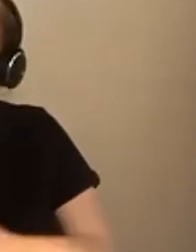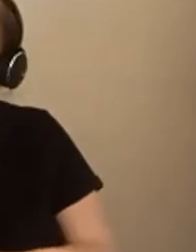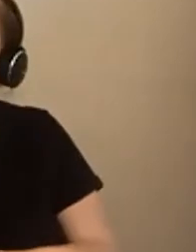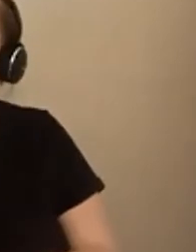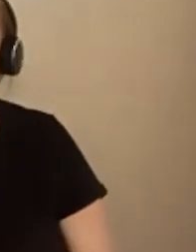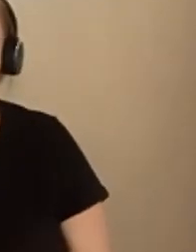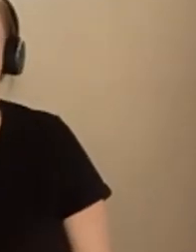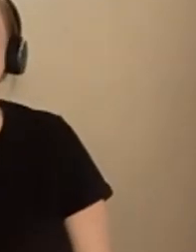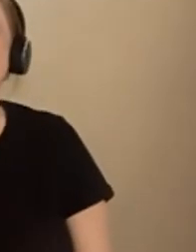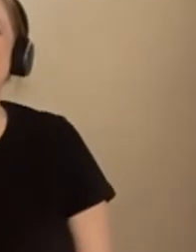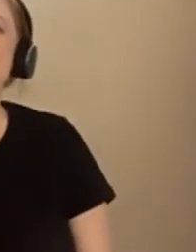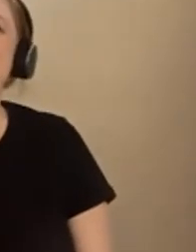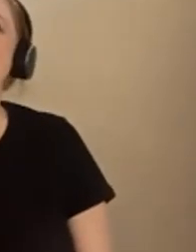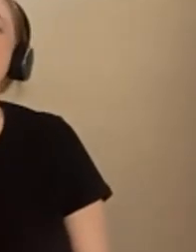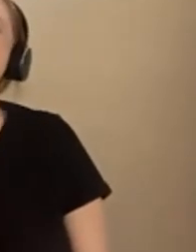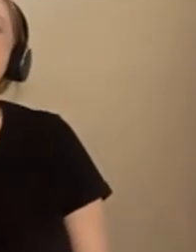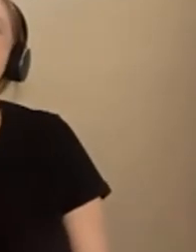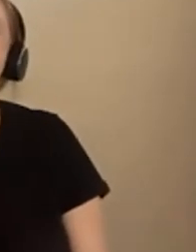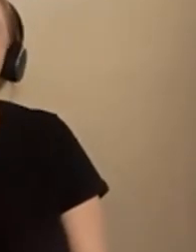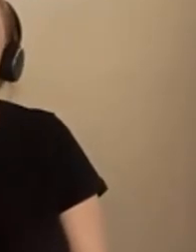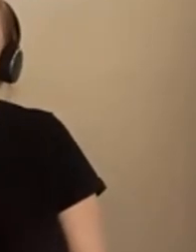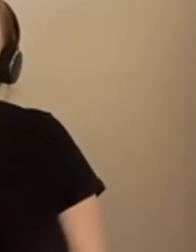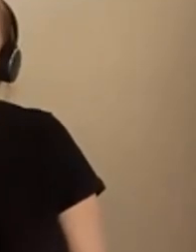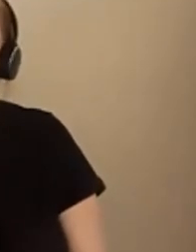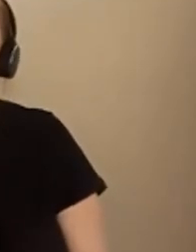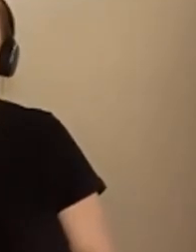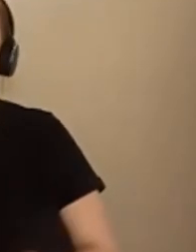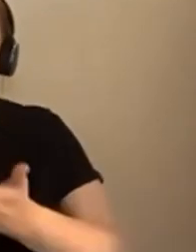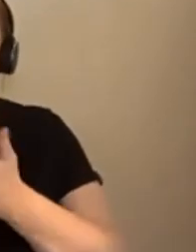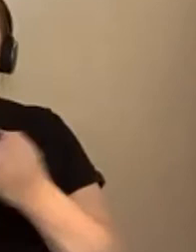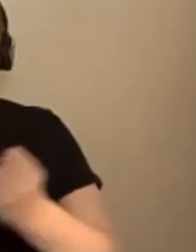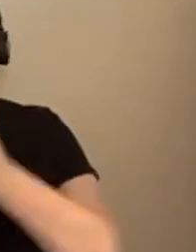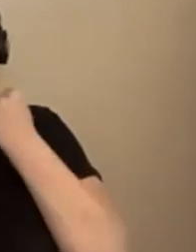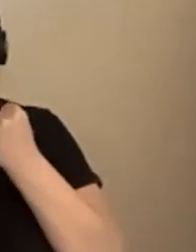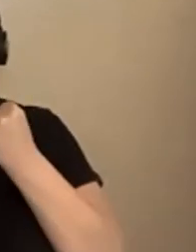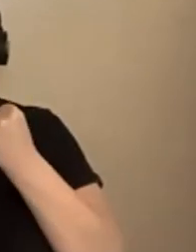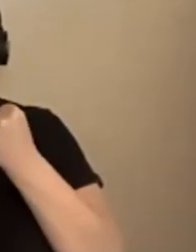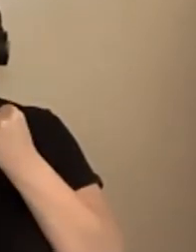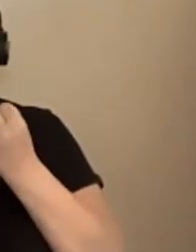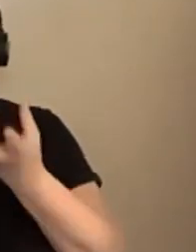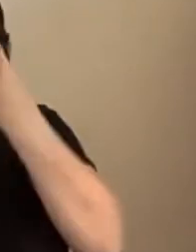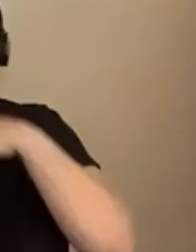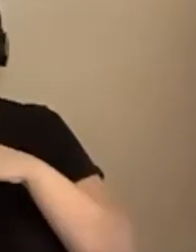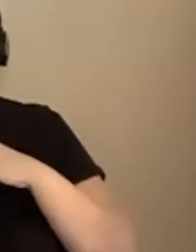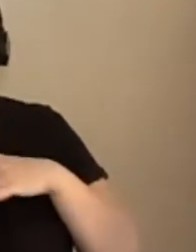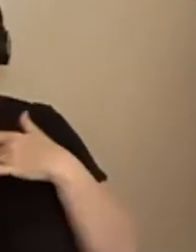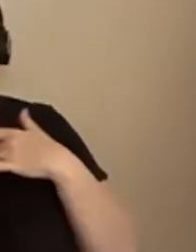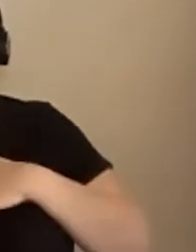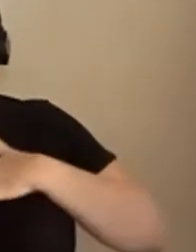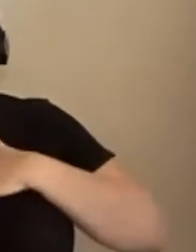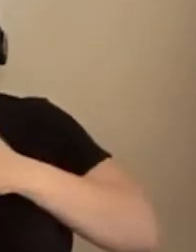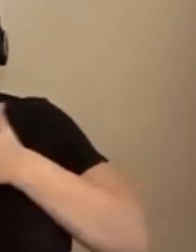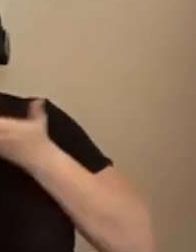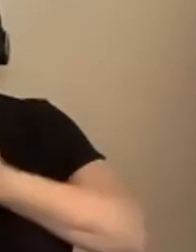Slidida, thank you both so much for your really powerful, informative and moving discussion this evening.